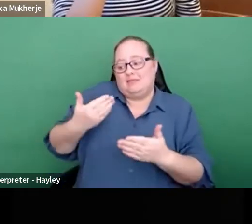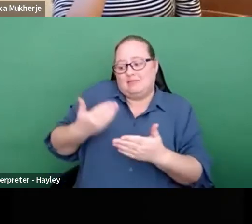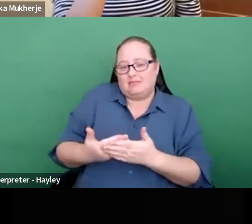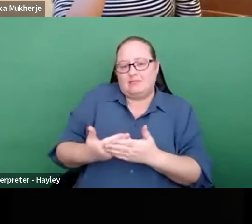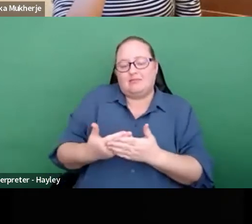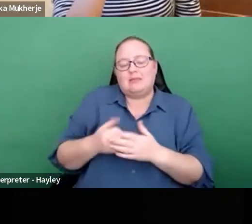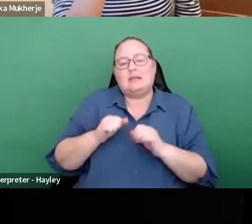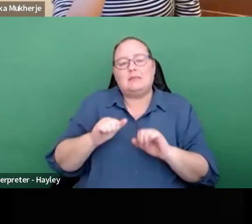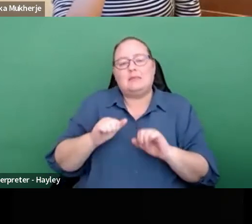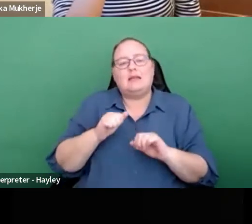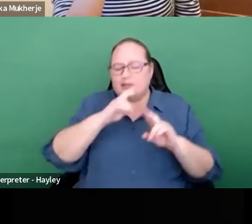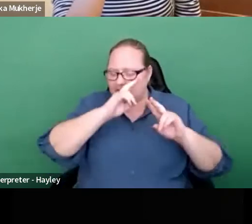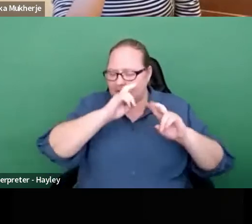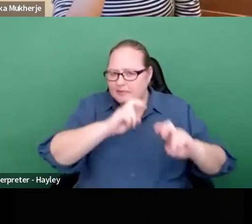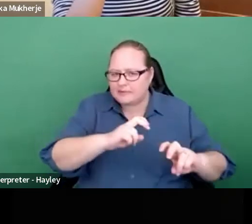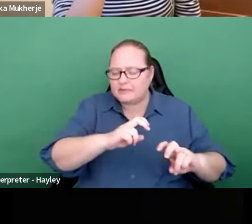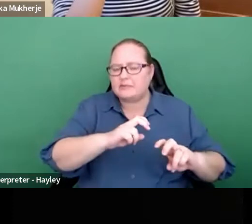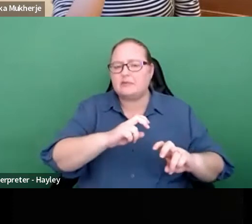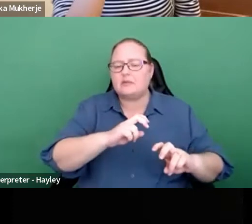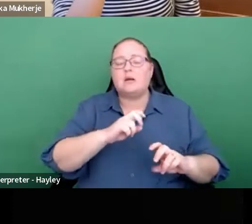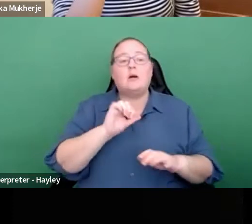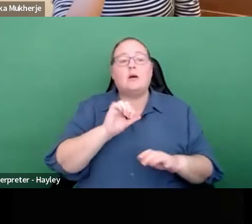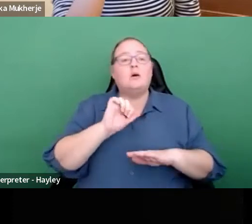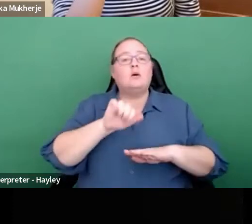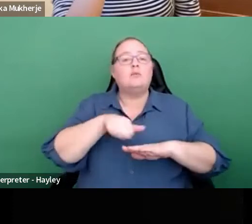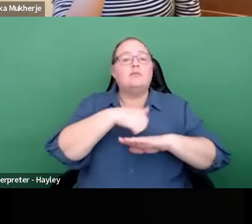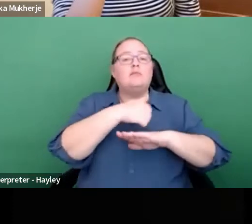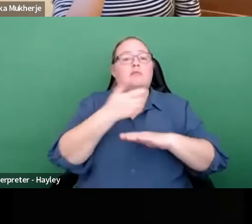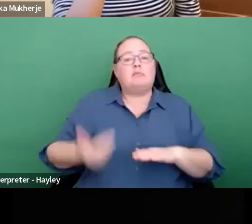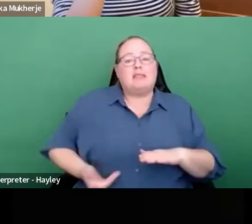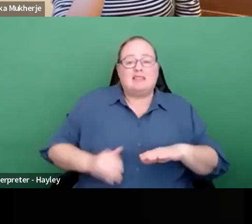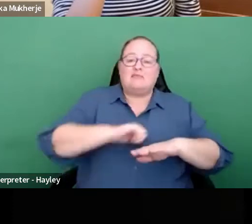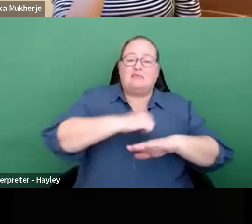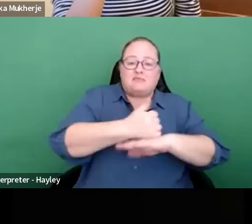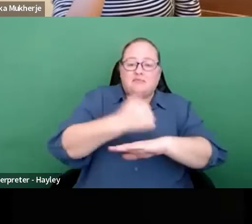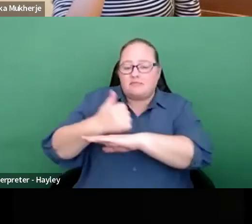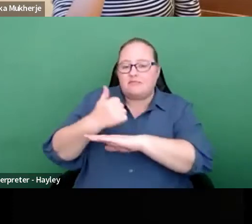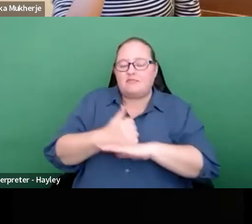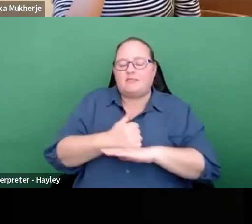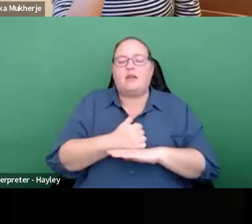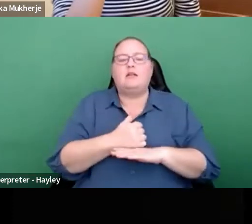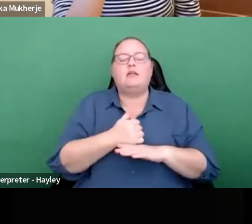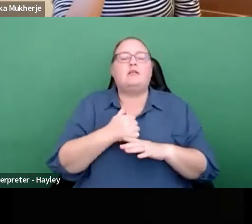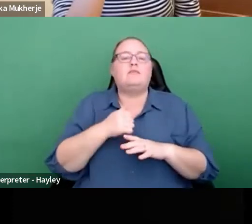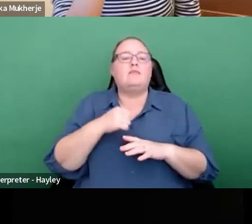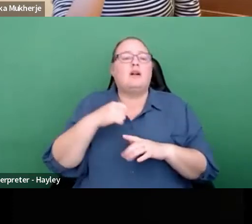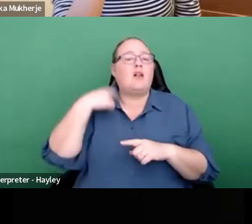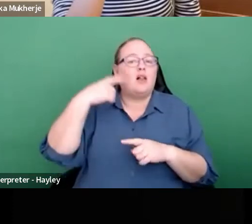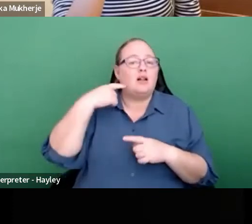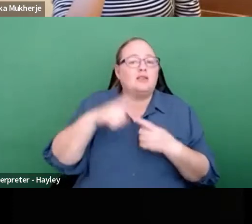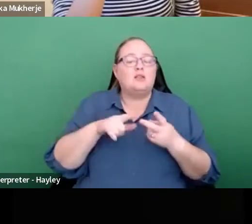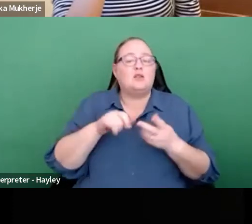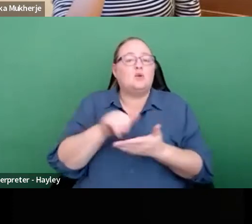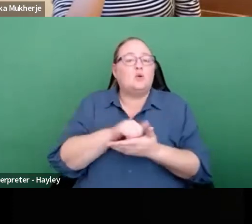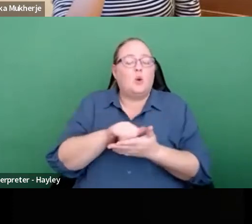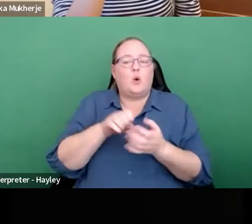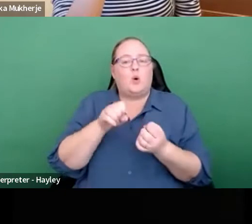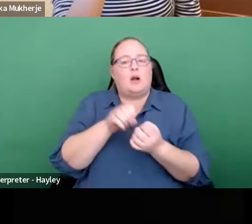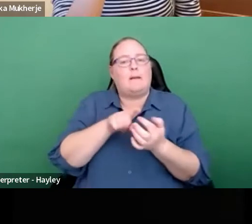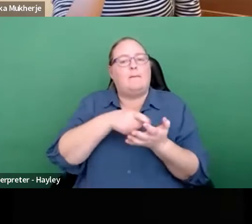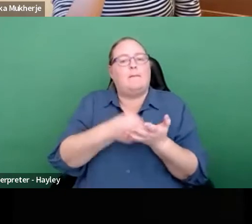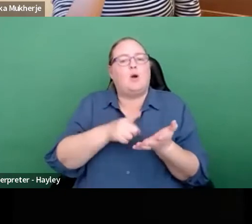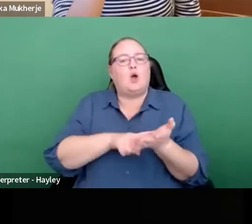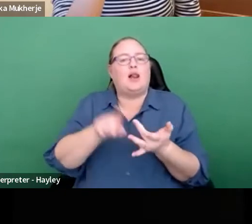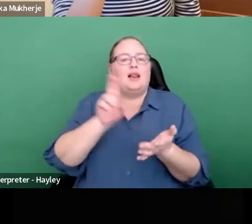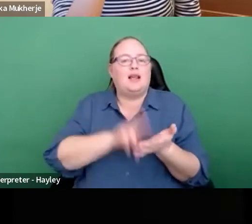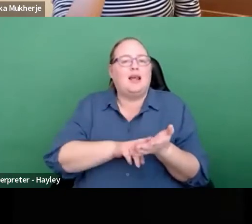ethics of startup investors in the Silicon Valley in New York, London, and Berlin. And he says he's preparing a second monograph on this,